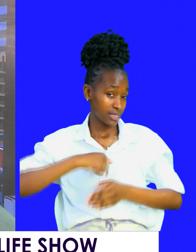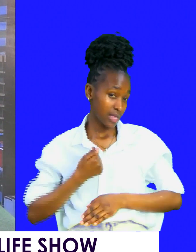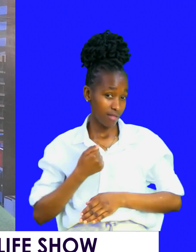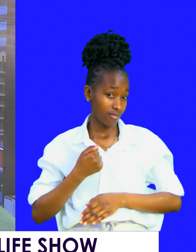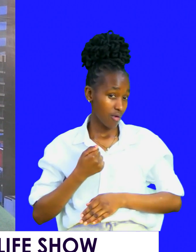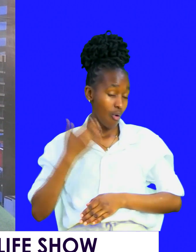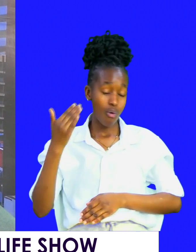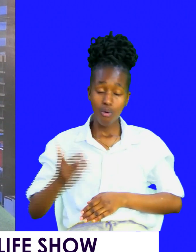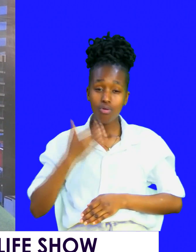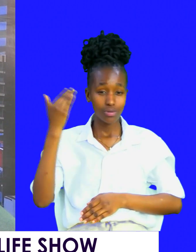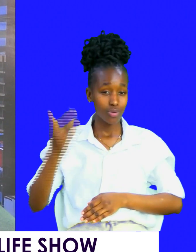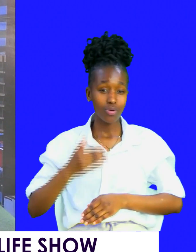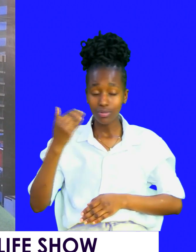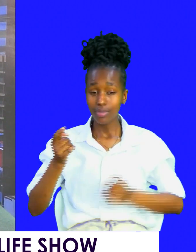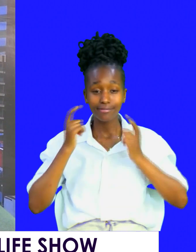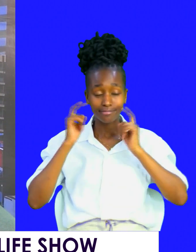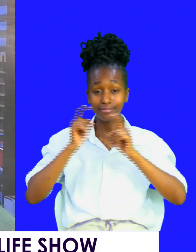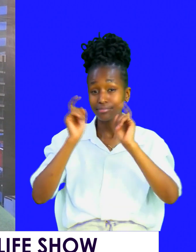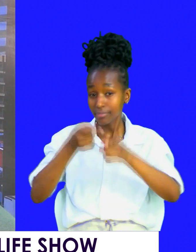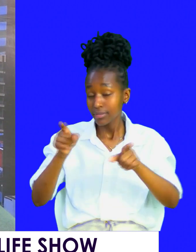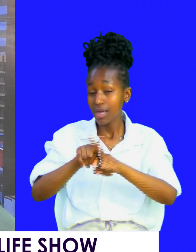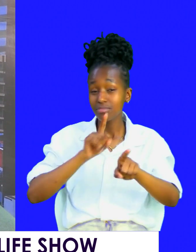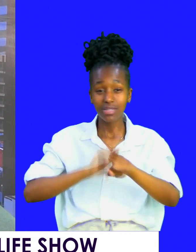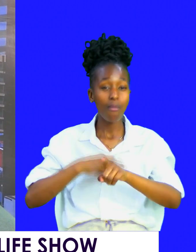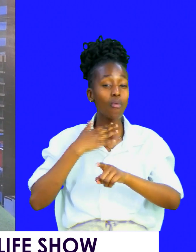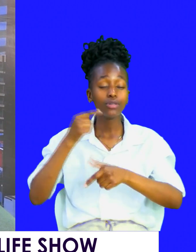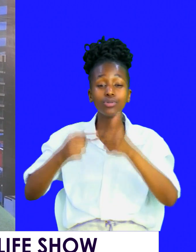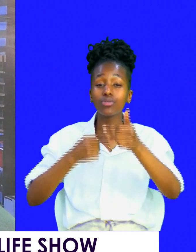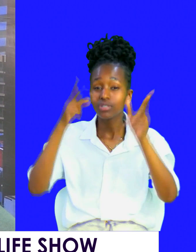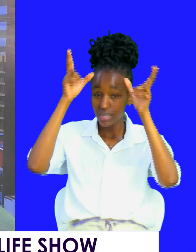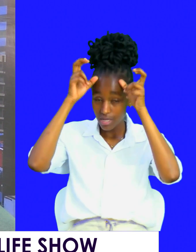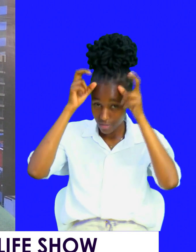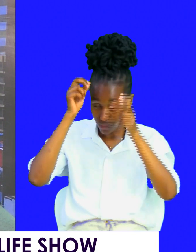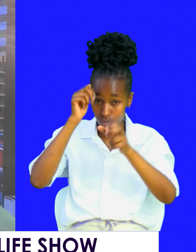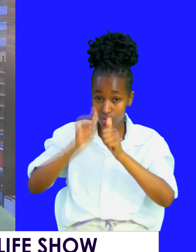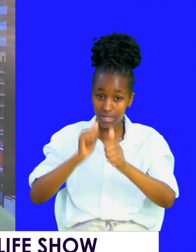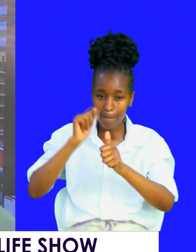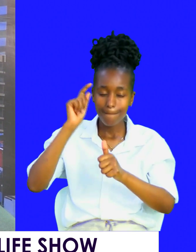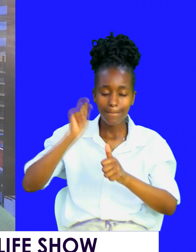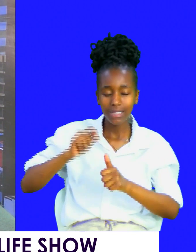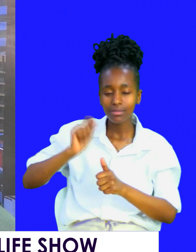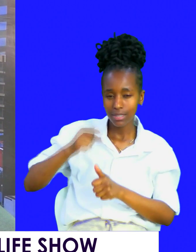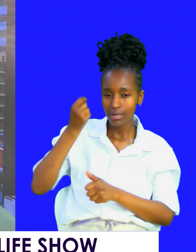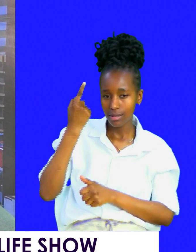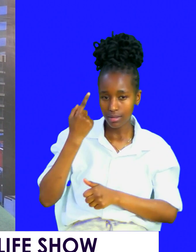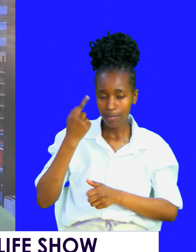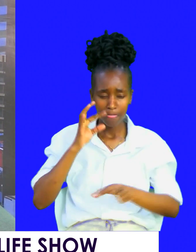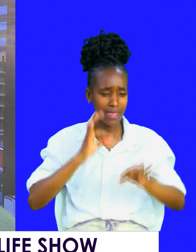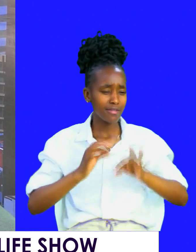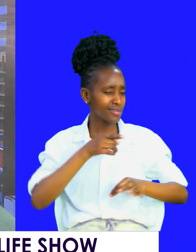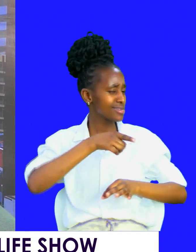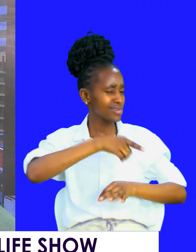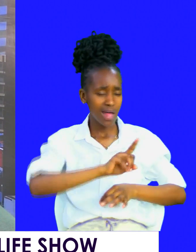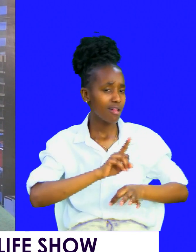sin or prone to evil that needs to be addressed. If you find